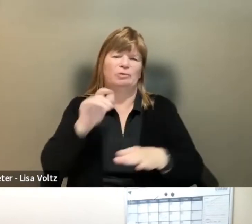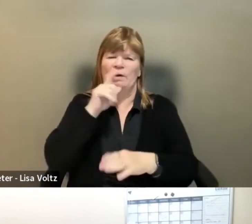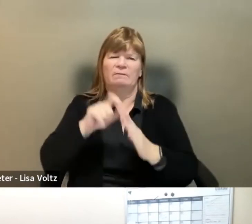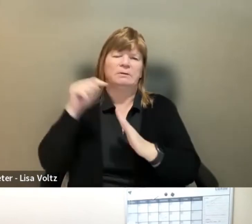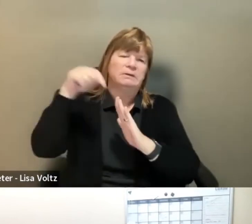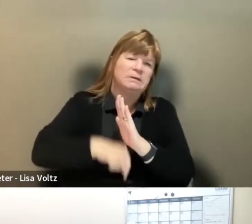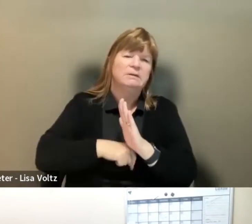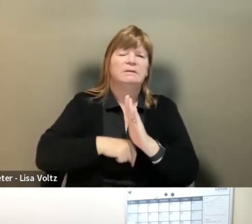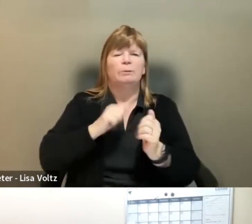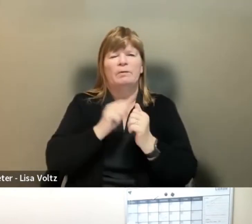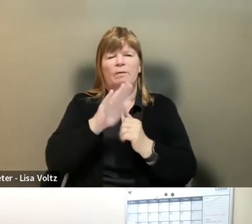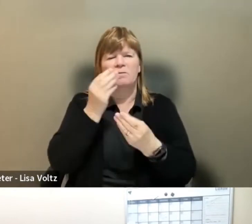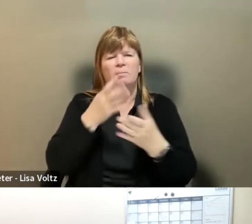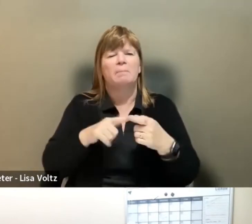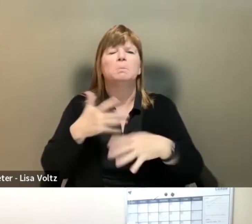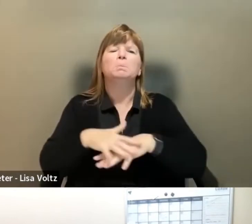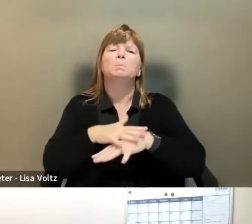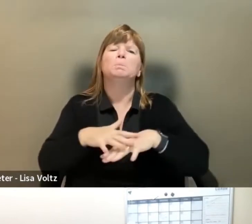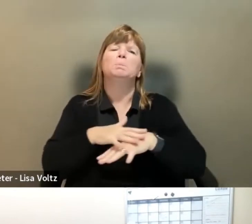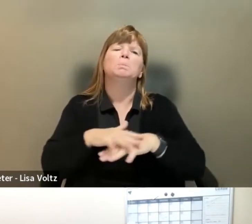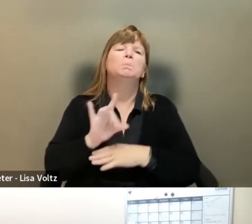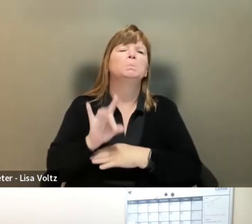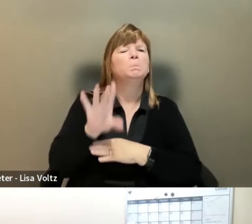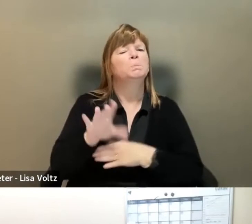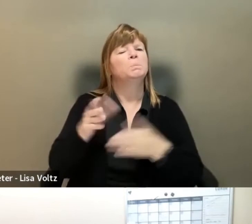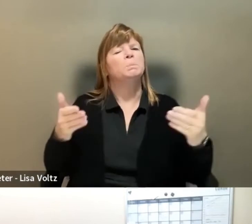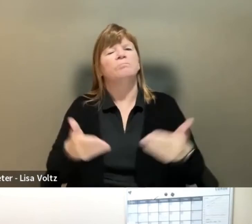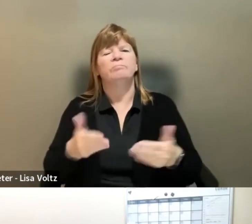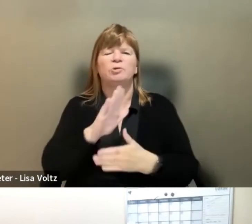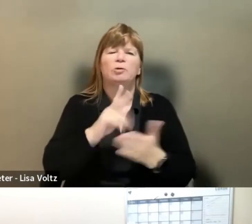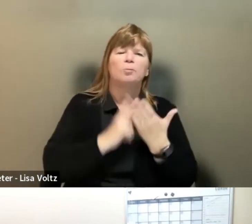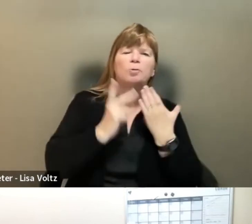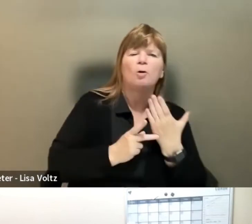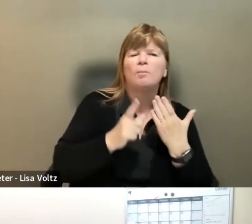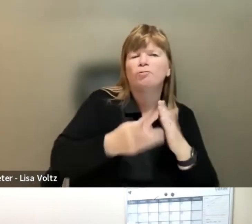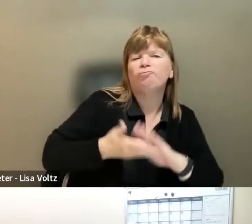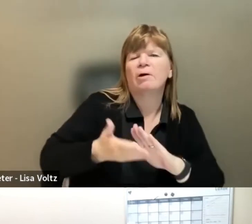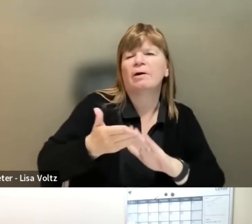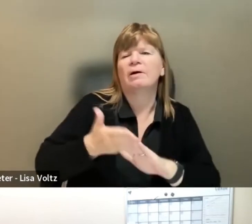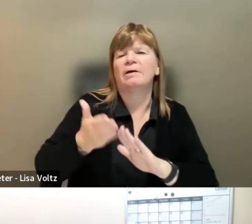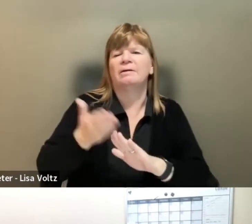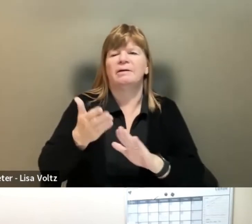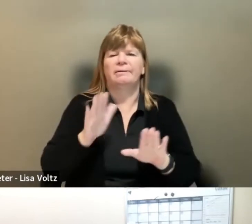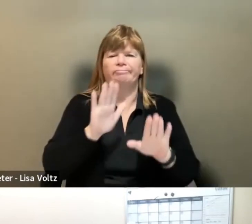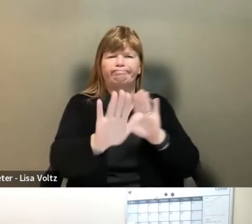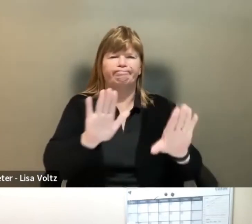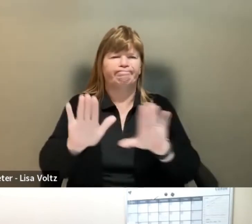mind giving everyone sort of an overview of the programs that you're running in your respective